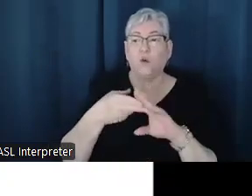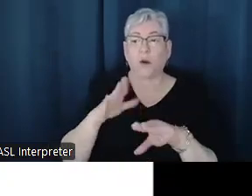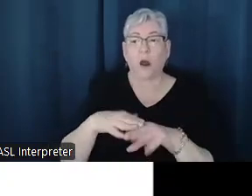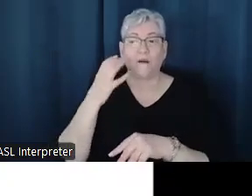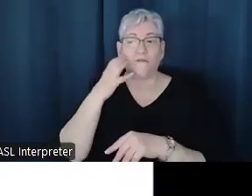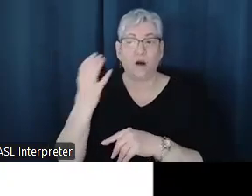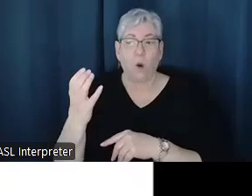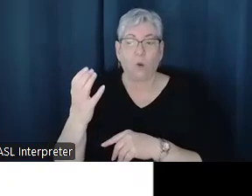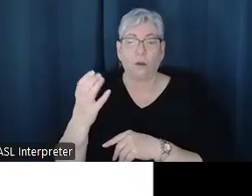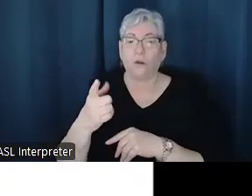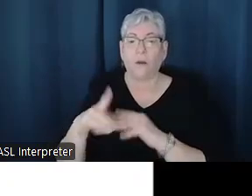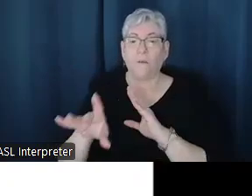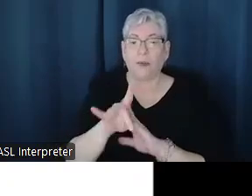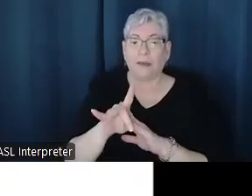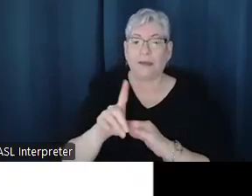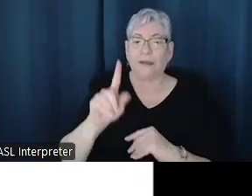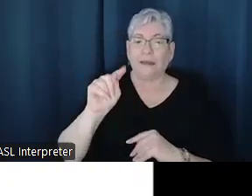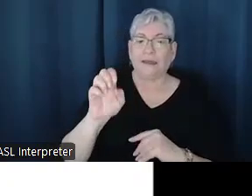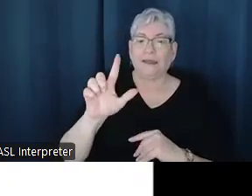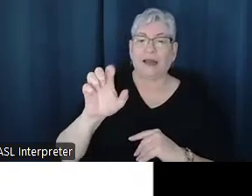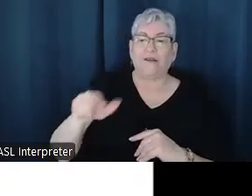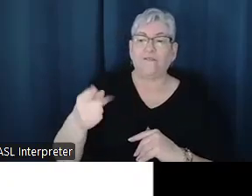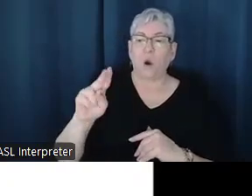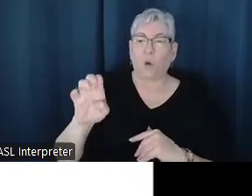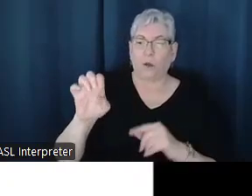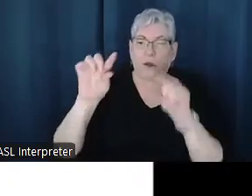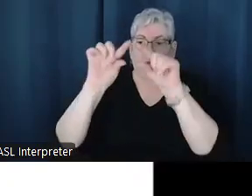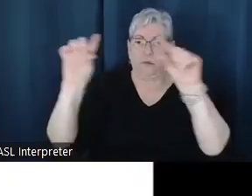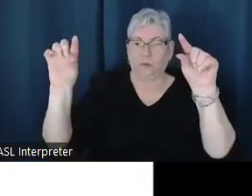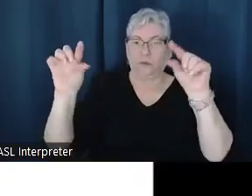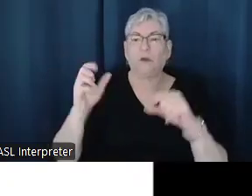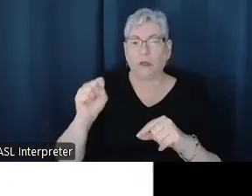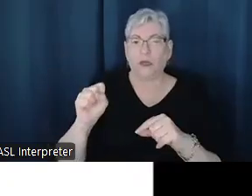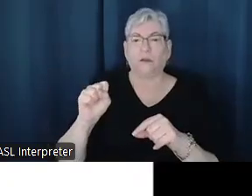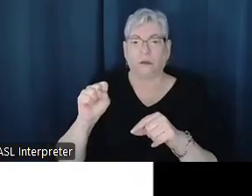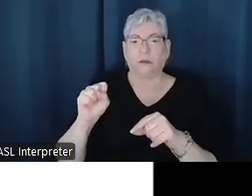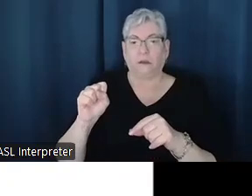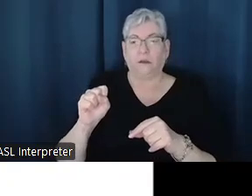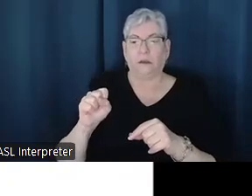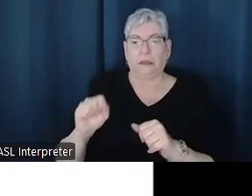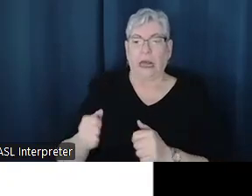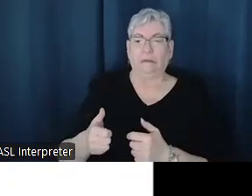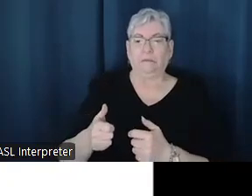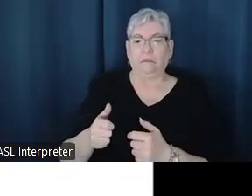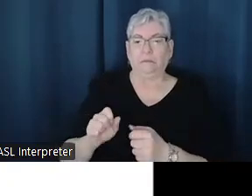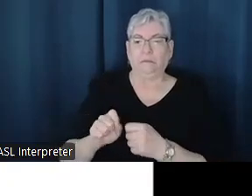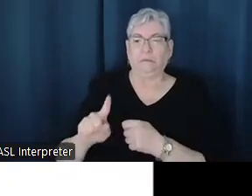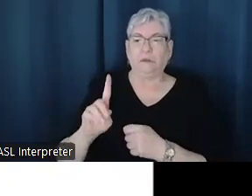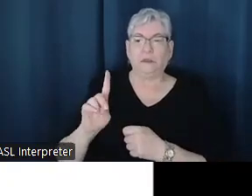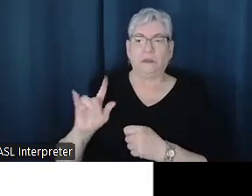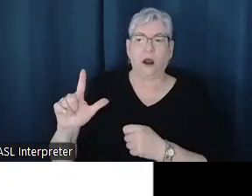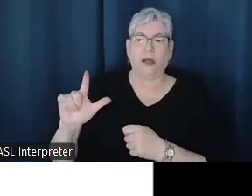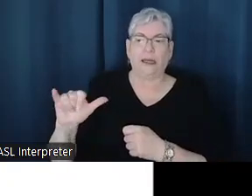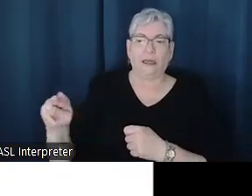just select telephone in the audio pane and dial-in information will be displayed. Be sure to put